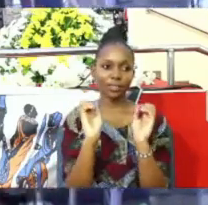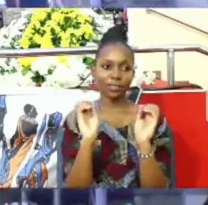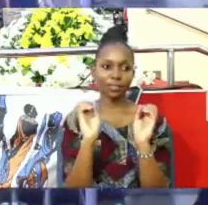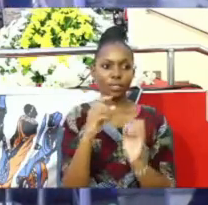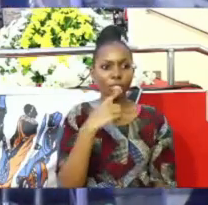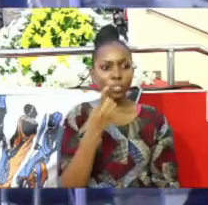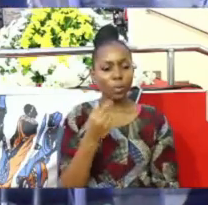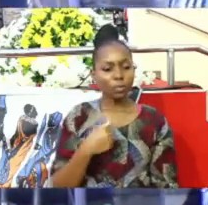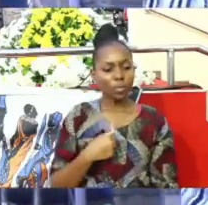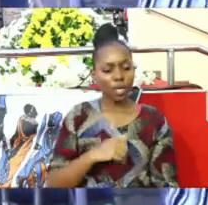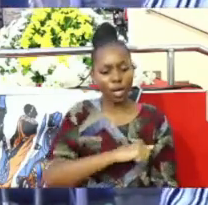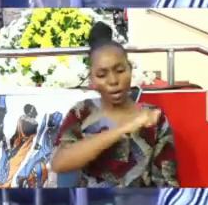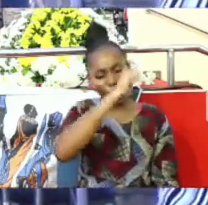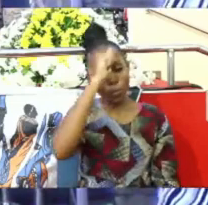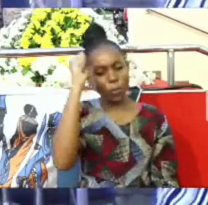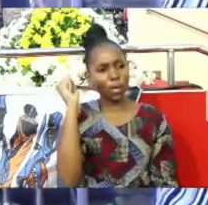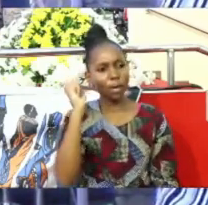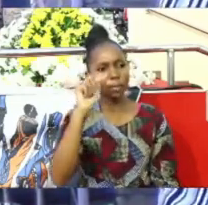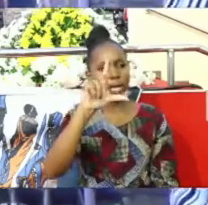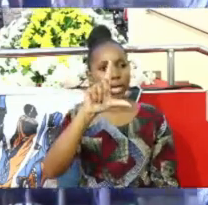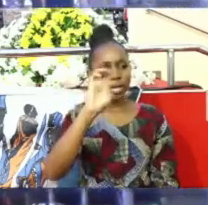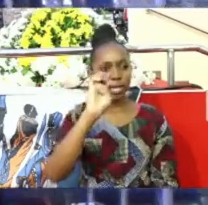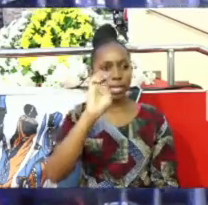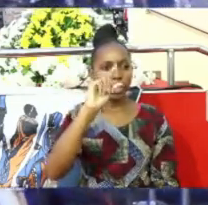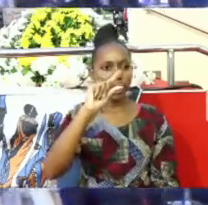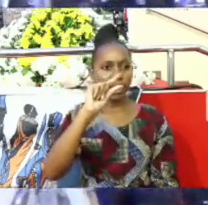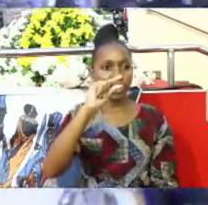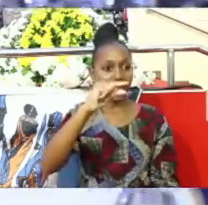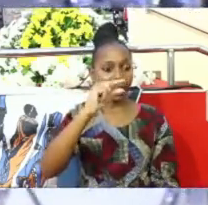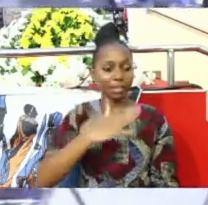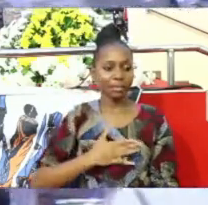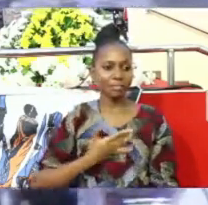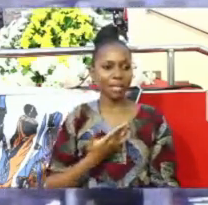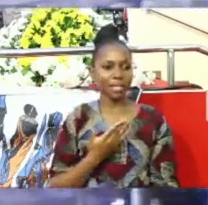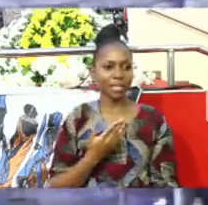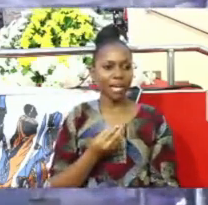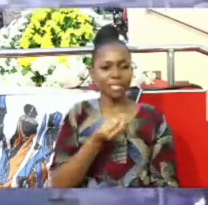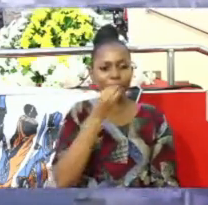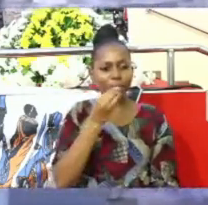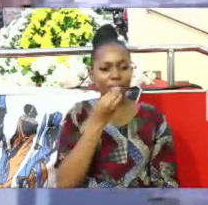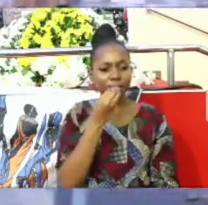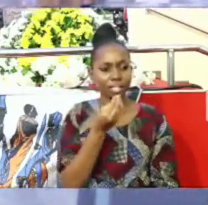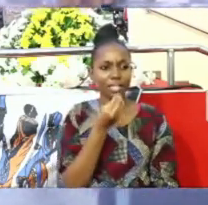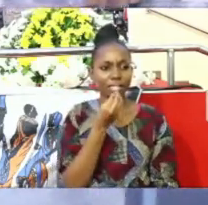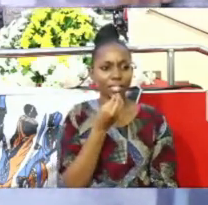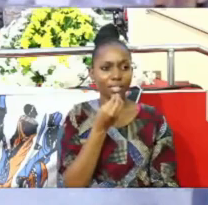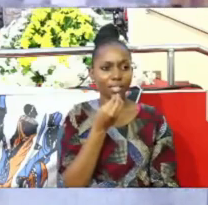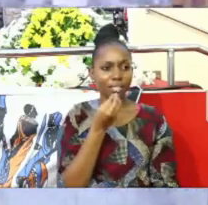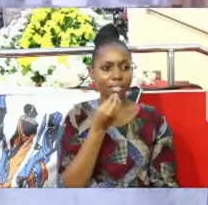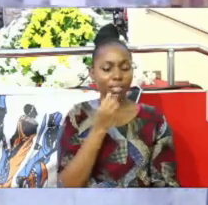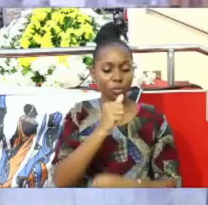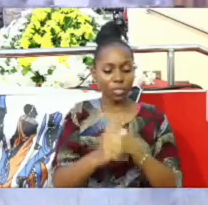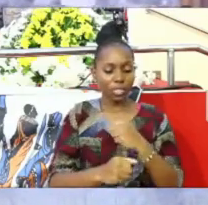legs completely gone. Nyayo zangu za miguu zikiwa zimetoka. It was in July. Ilikuwa mwezi wa saba.